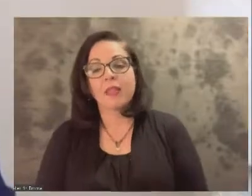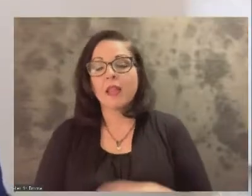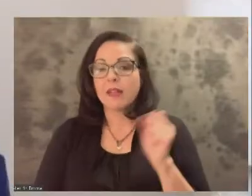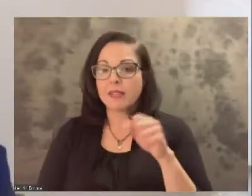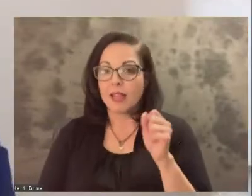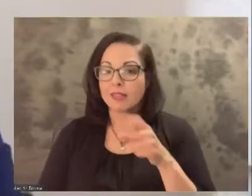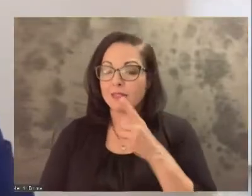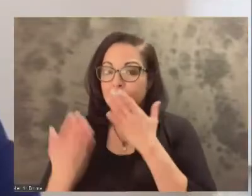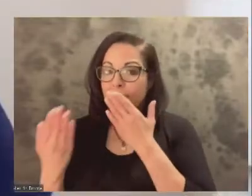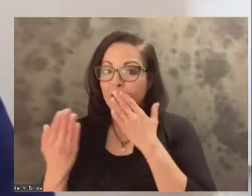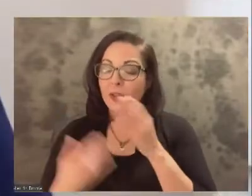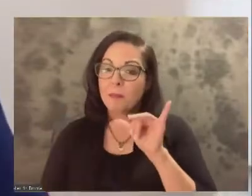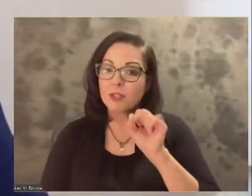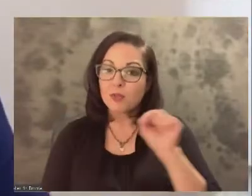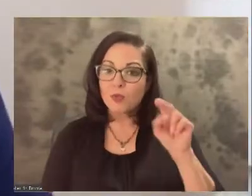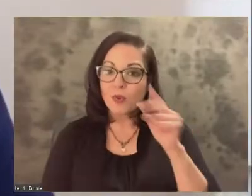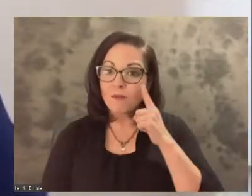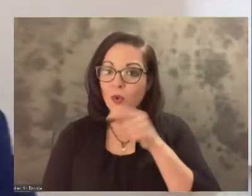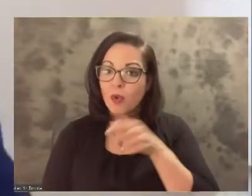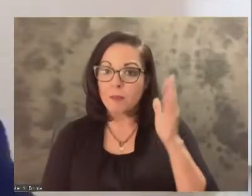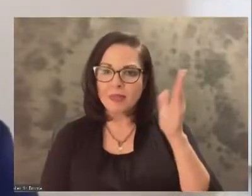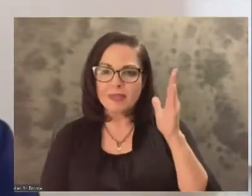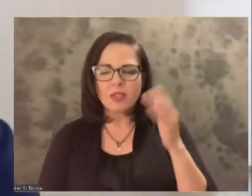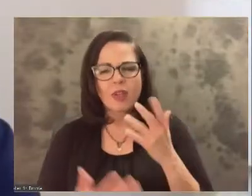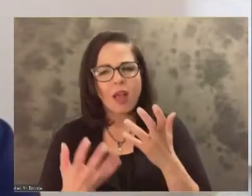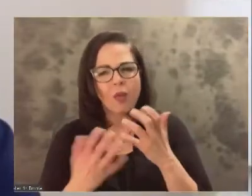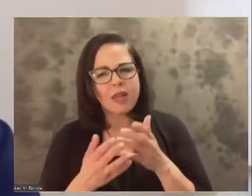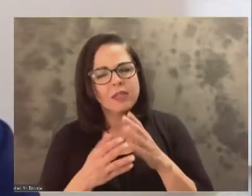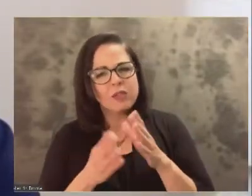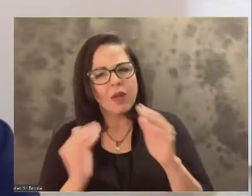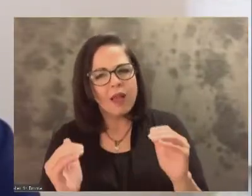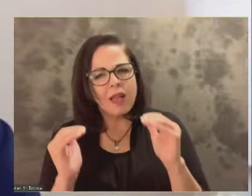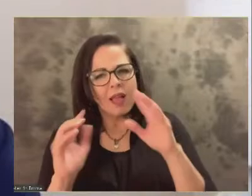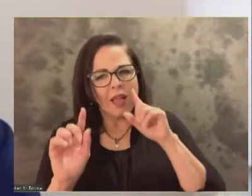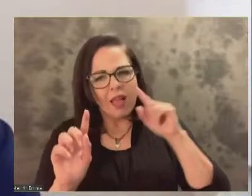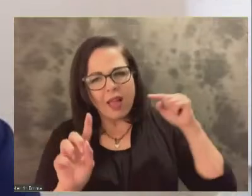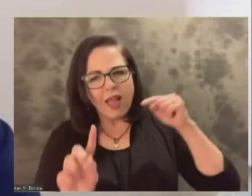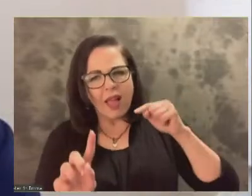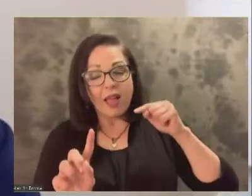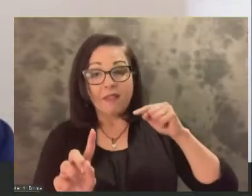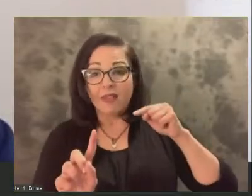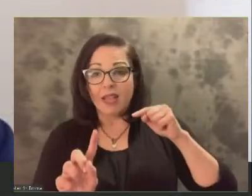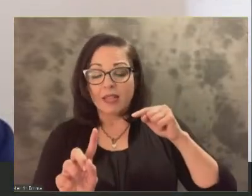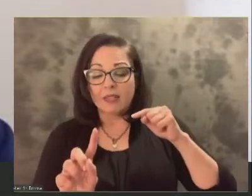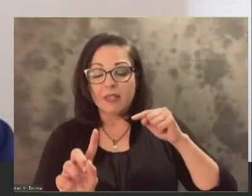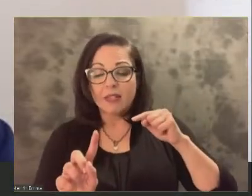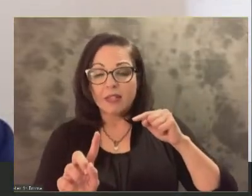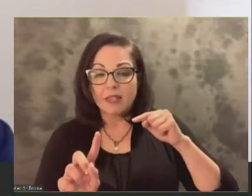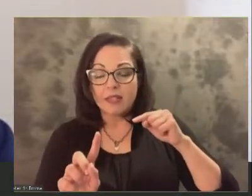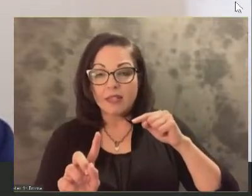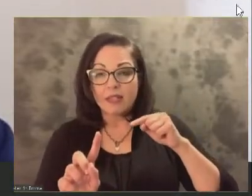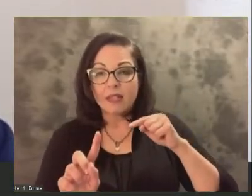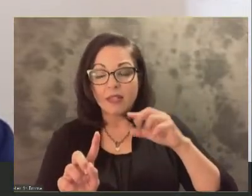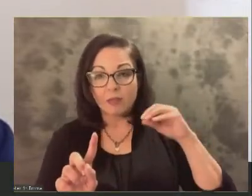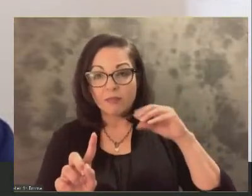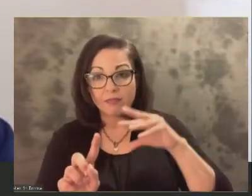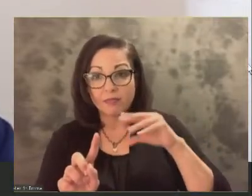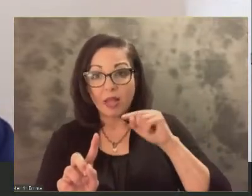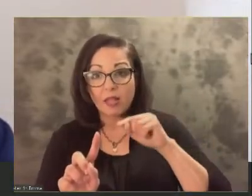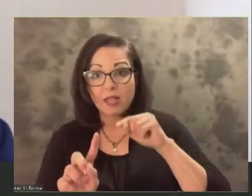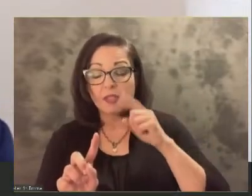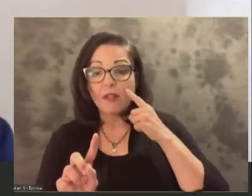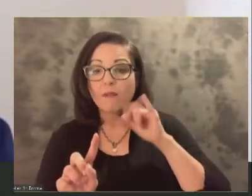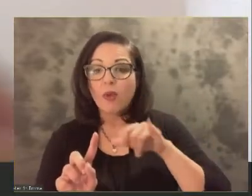Yes, thank you, Ms. Yoon, for your presentation. I wanted to elevate the importance of the recommendation on